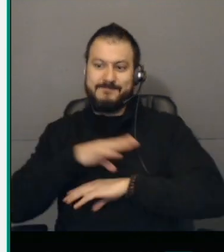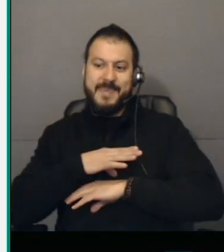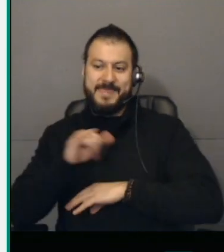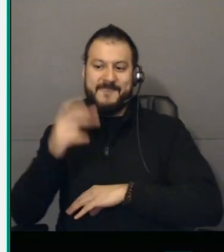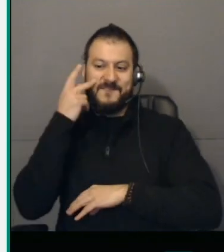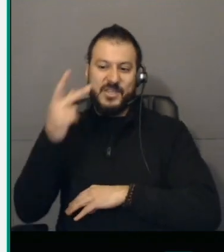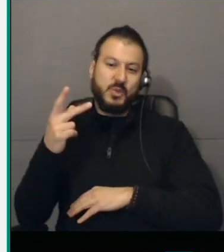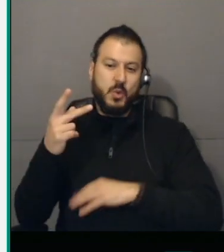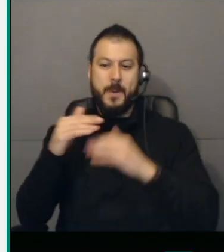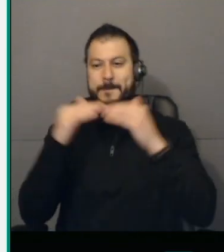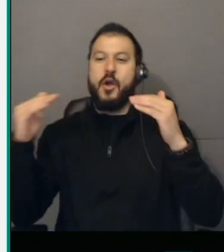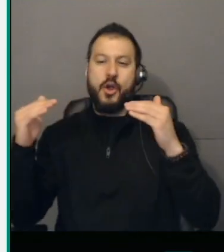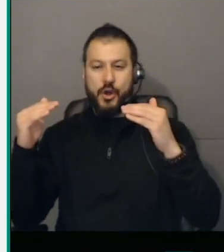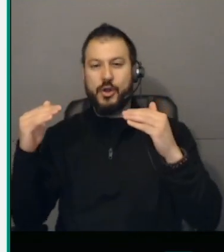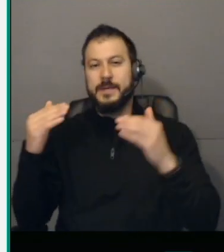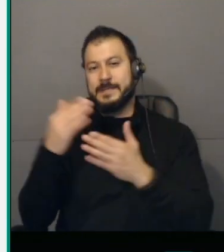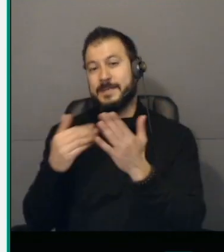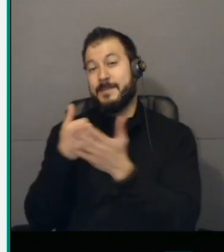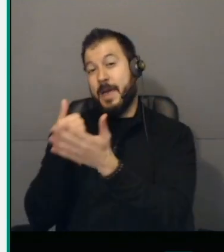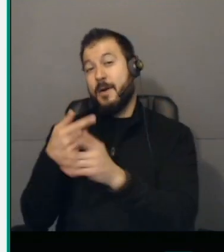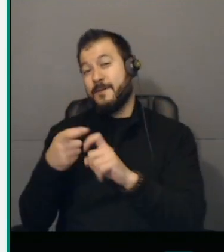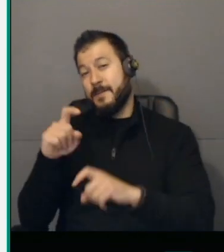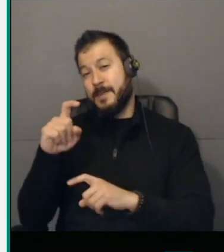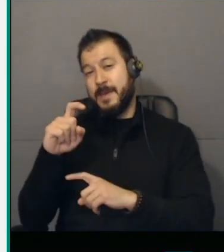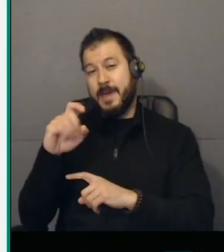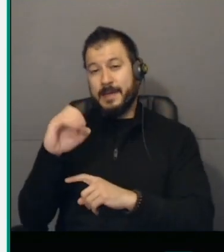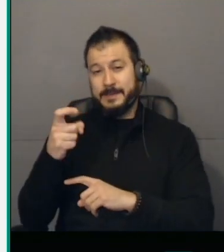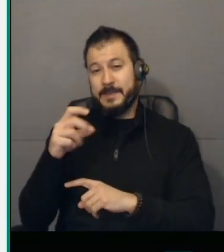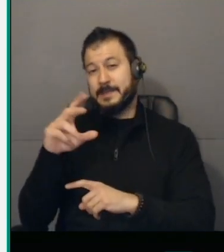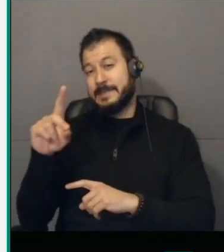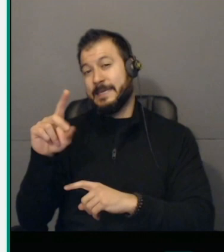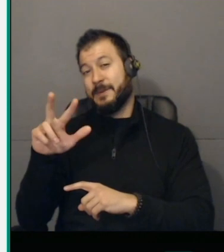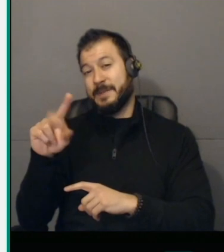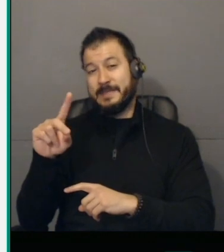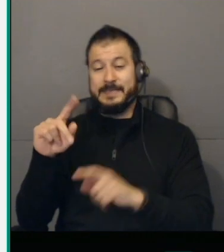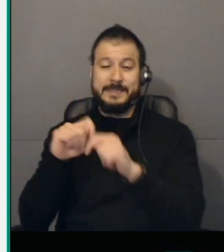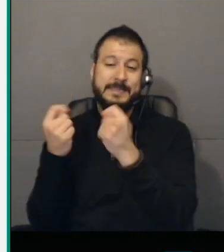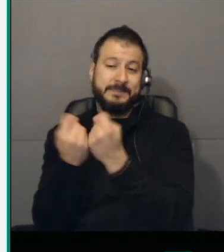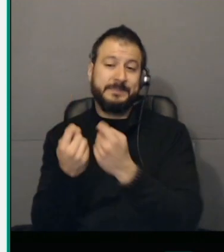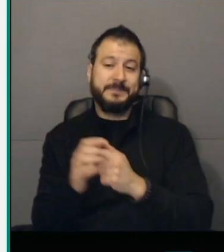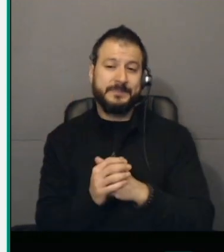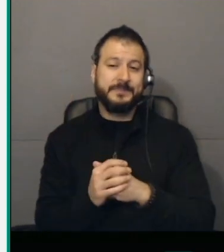the visual bar. And then some help from the Xbox, D3D, and ATG folks.